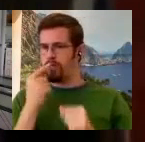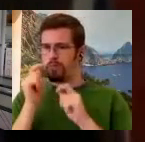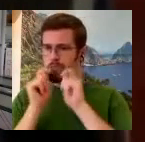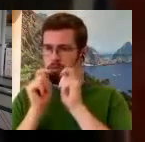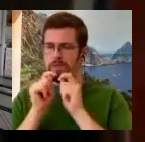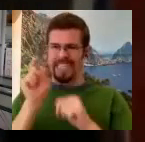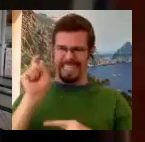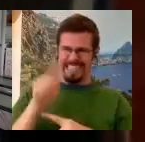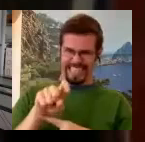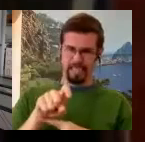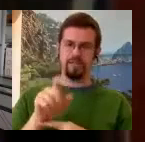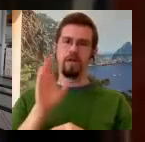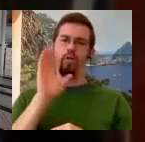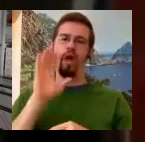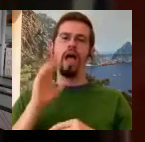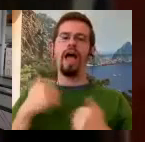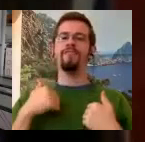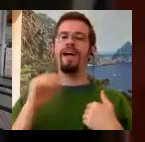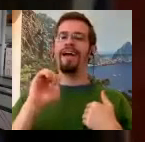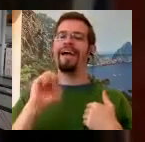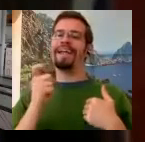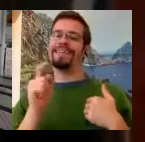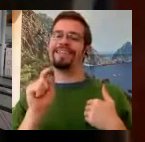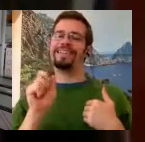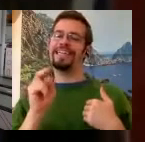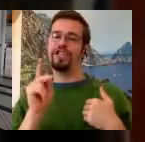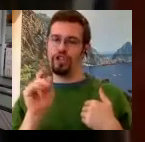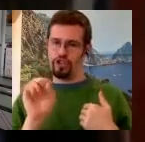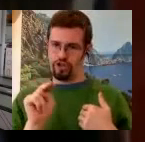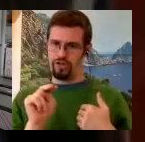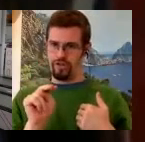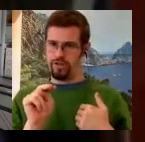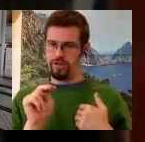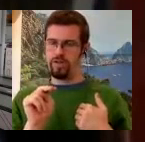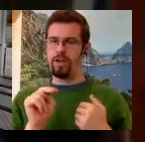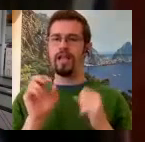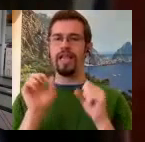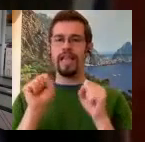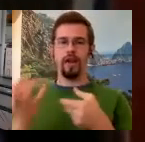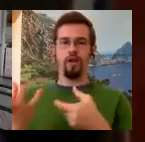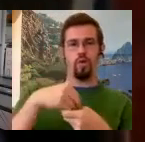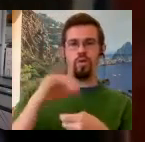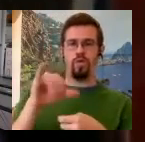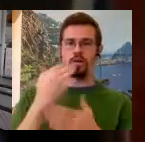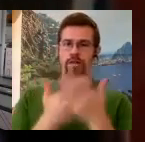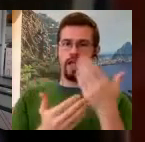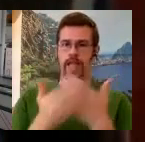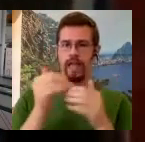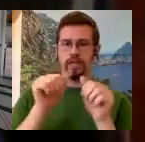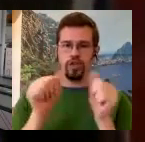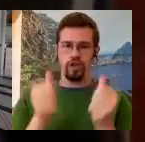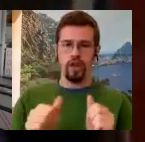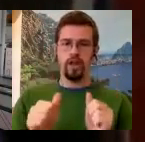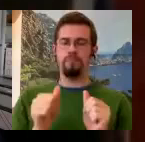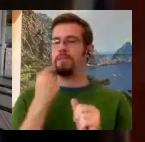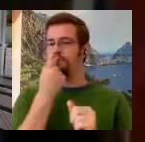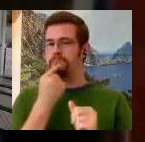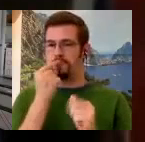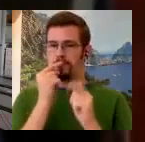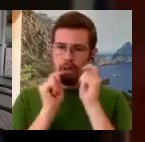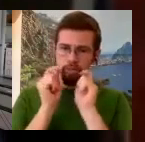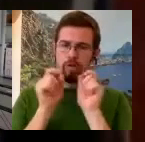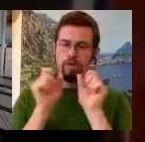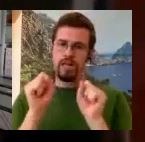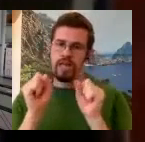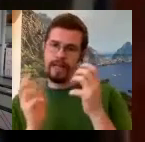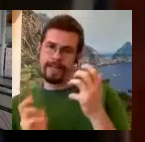the ISWA 2010 that will include just those new hand shapes and those new mouth movements, and we'll try to make it fit into the model as